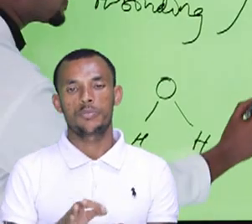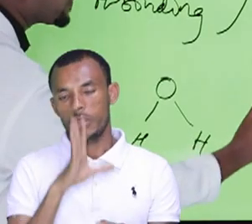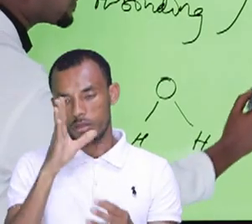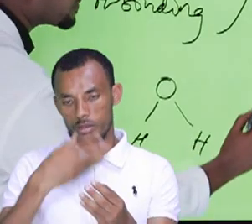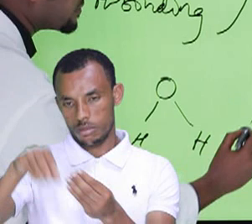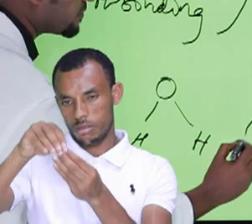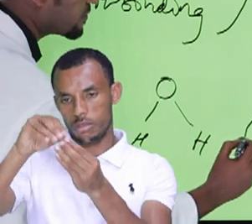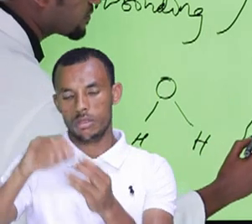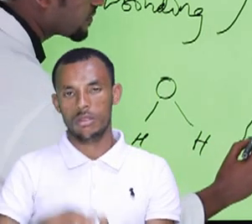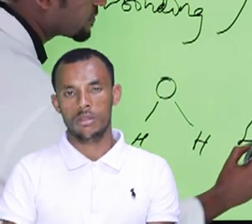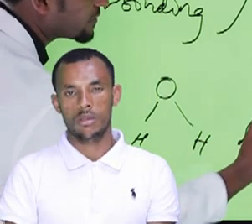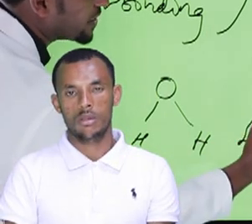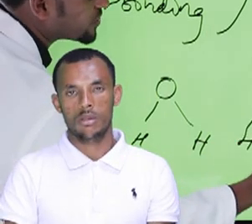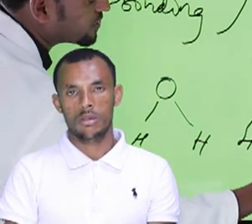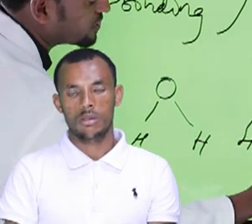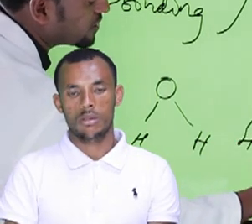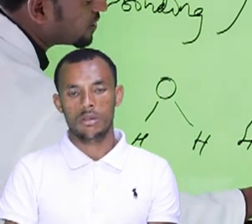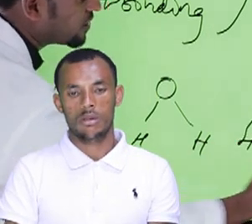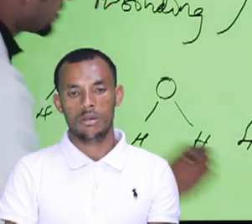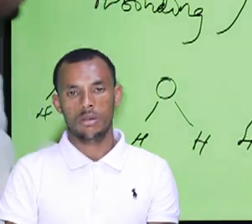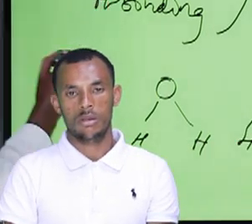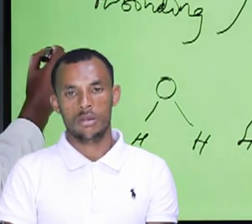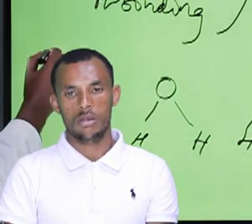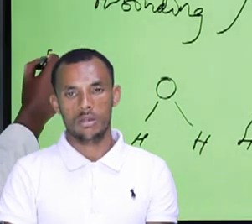And so on. And so